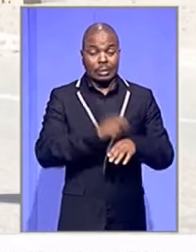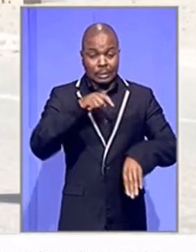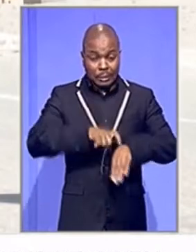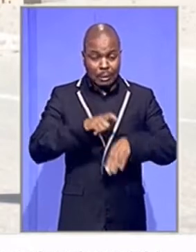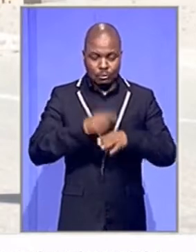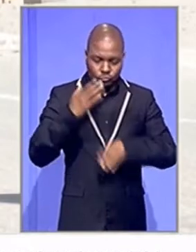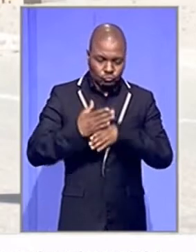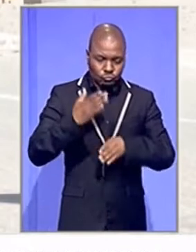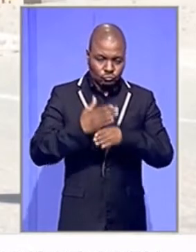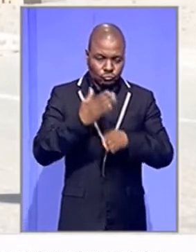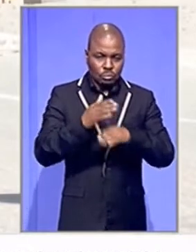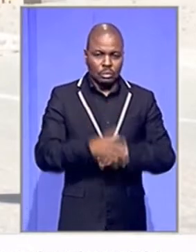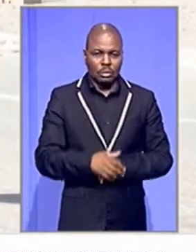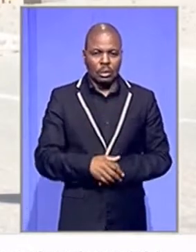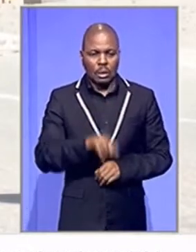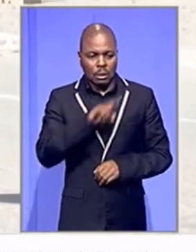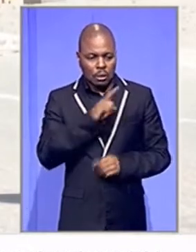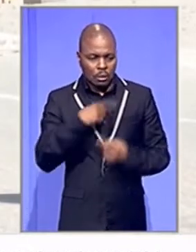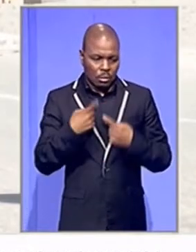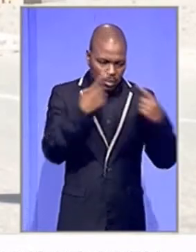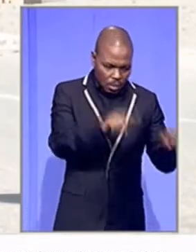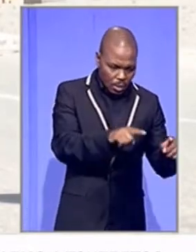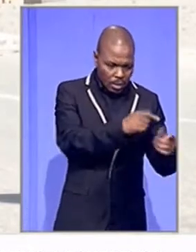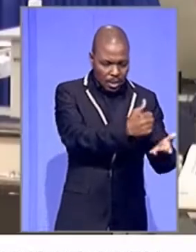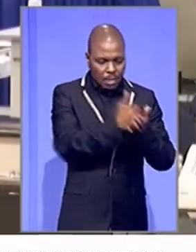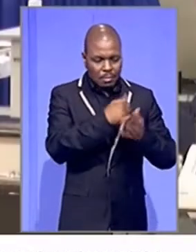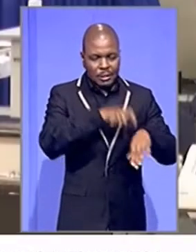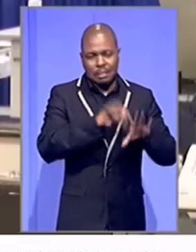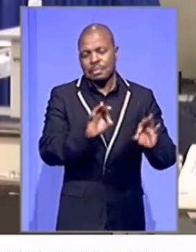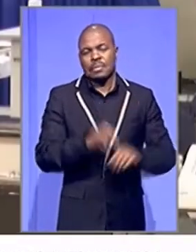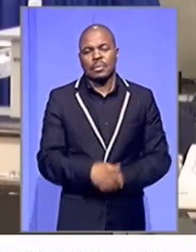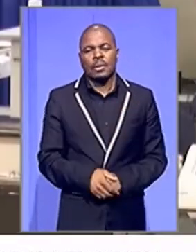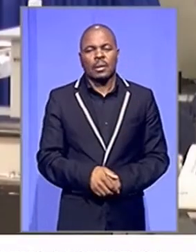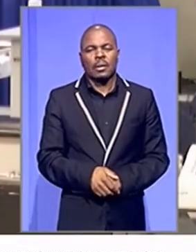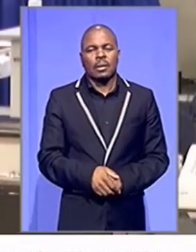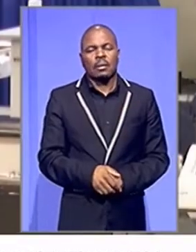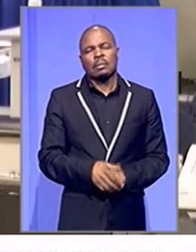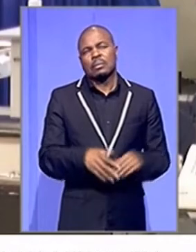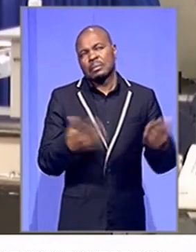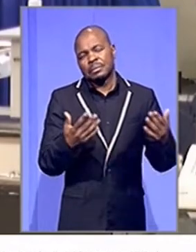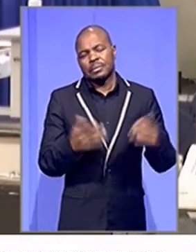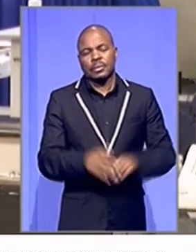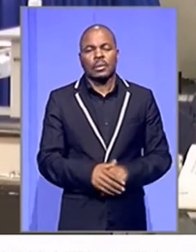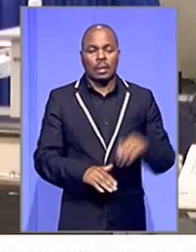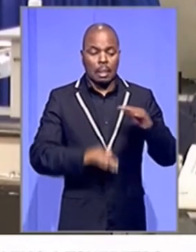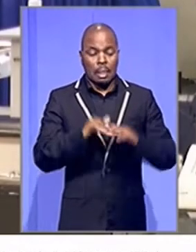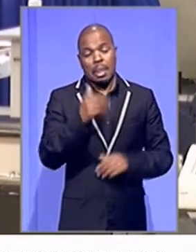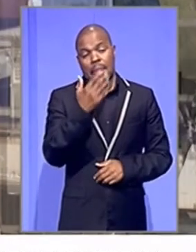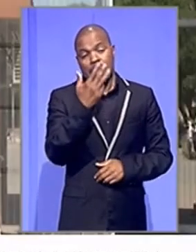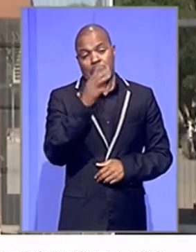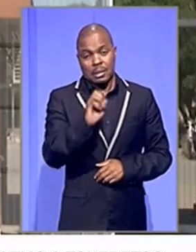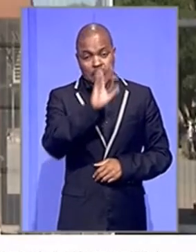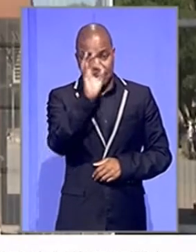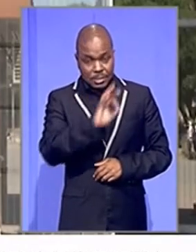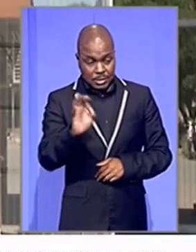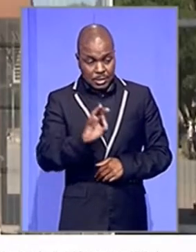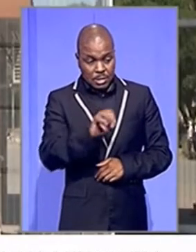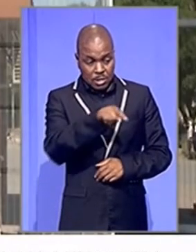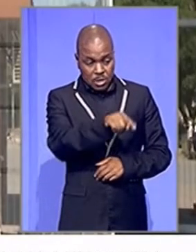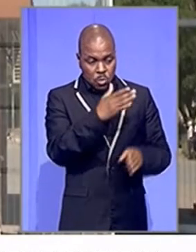ho fumana nako eno go ba ho sebetsa ka nako lokileng. Boholo bo ka etsang persente tse 90 tsa sepetlele sena bo a